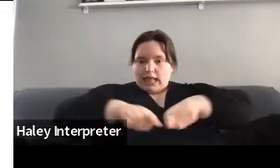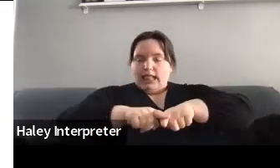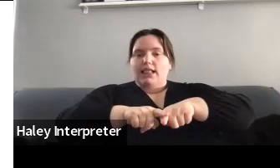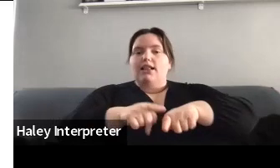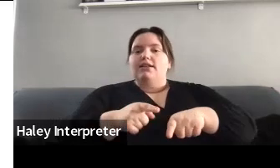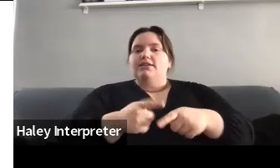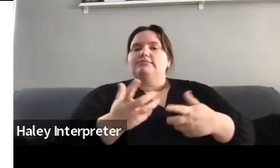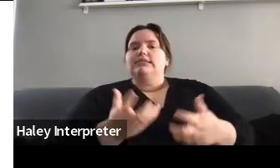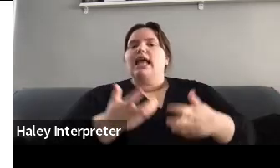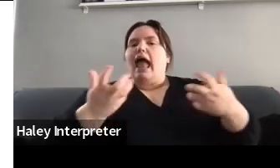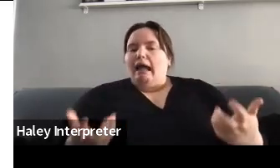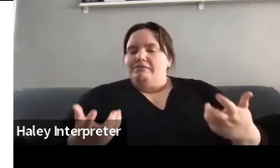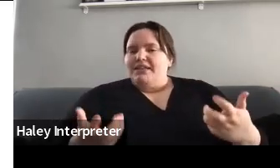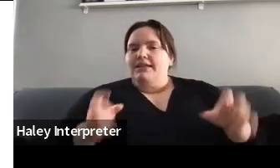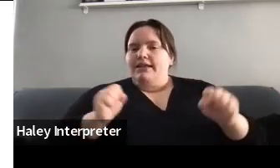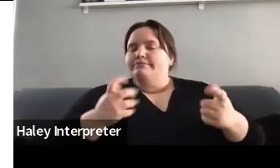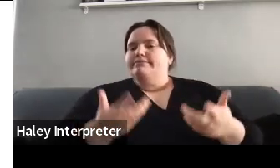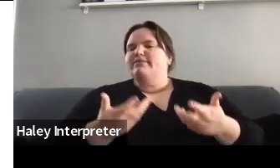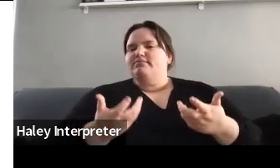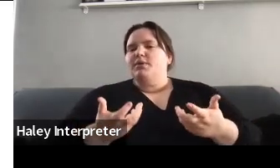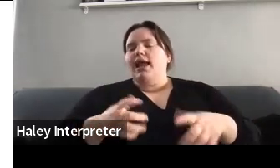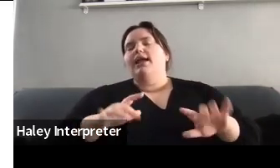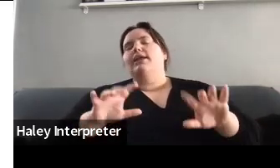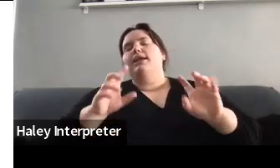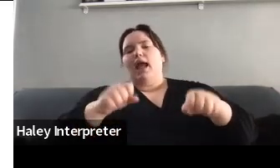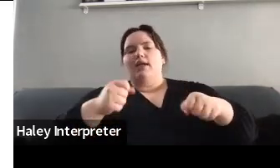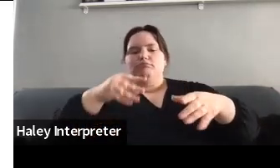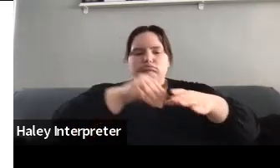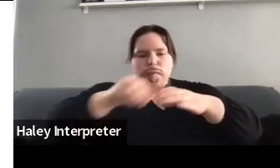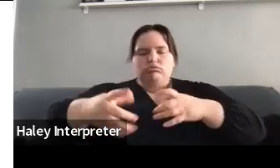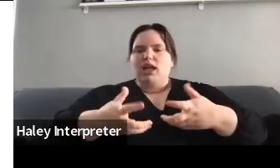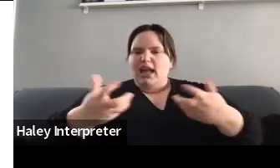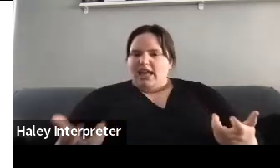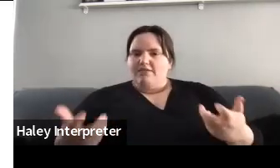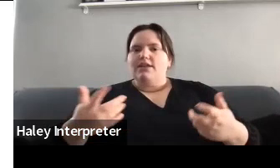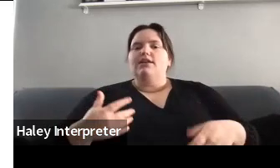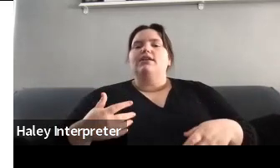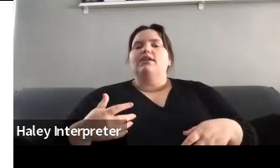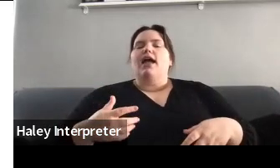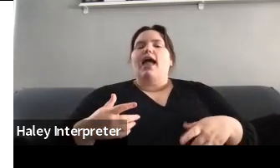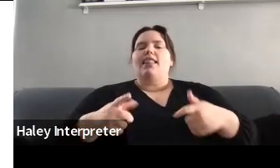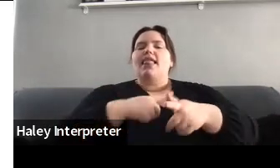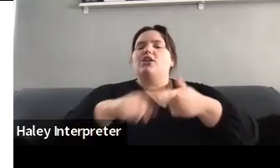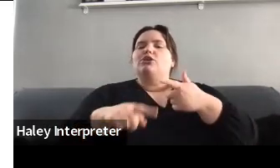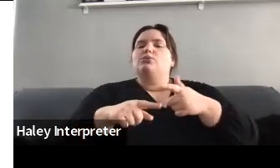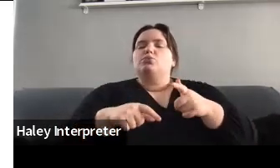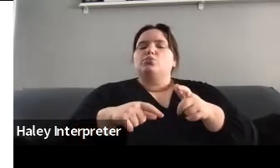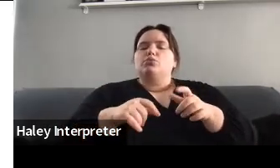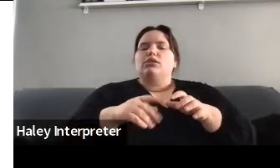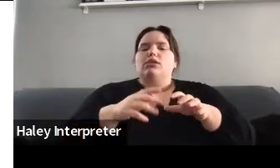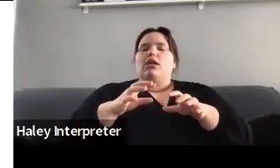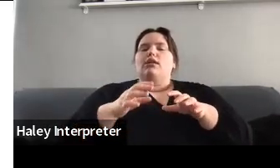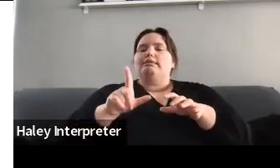a vault like lid that you can screw on to the container itself.